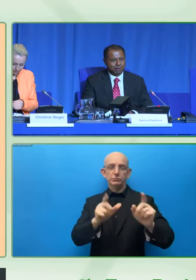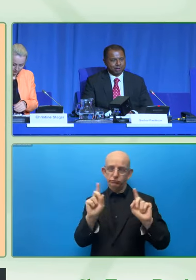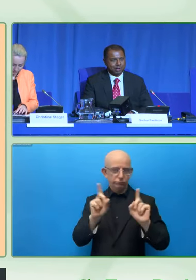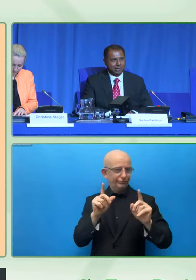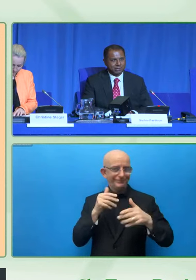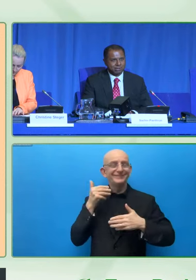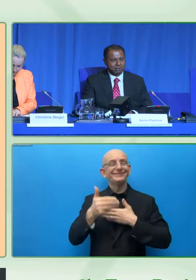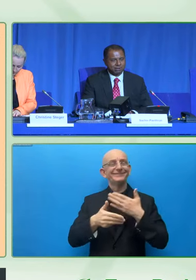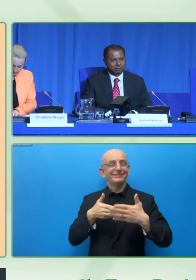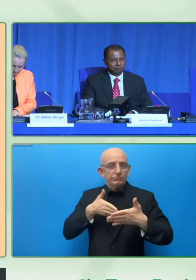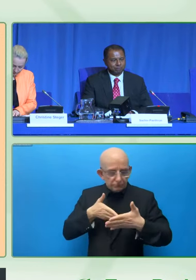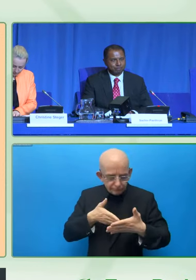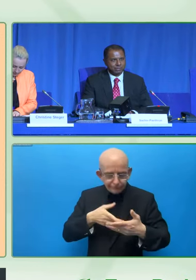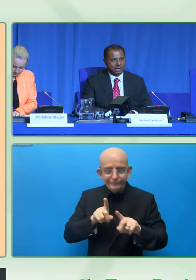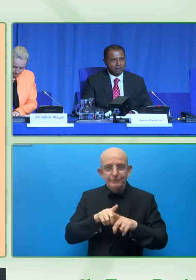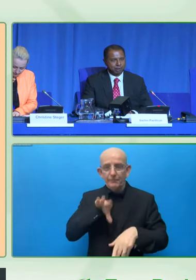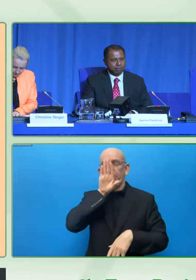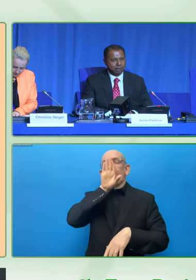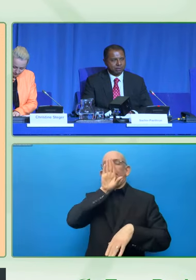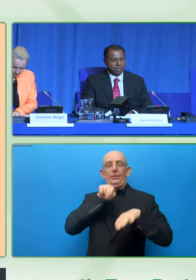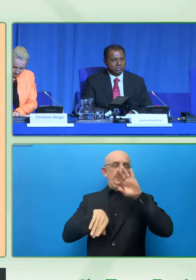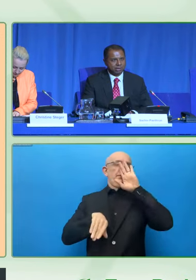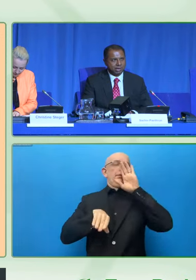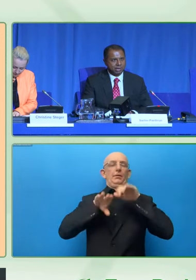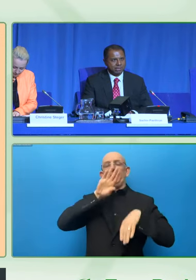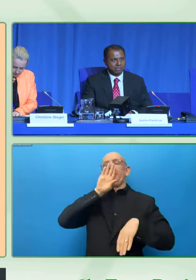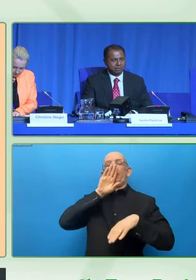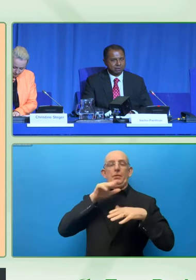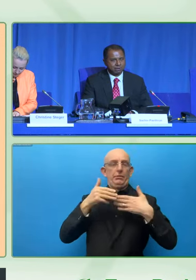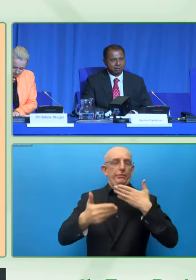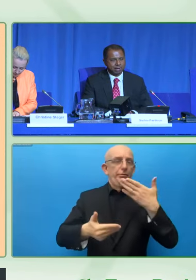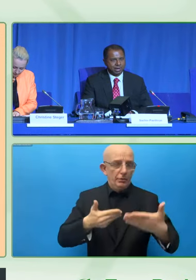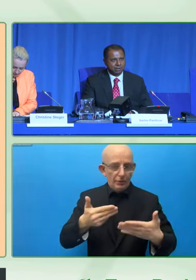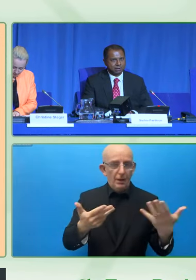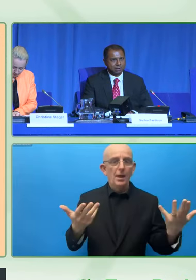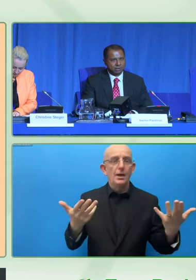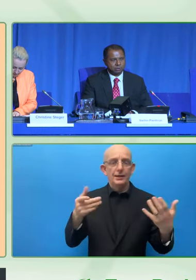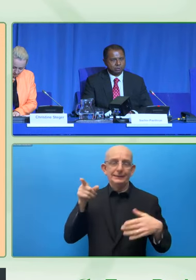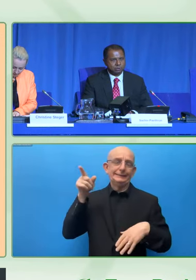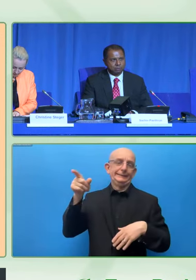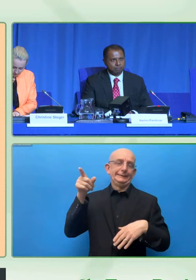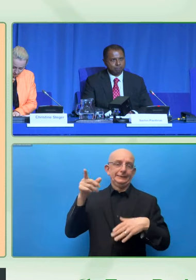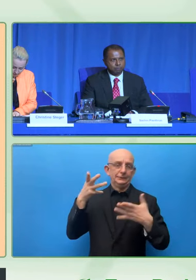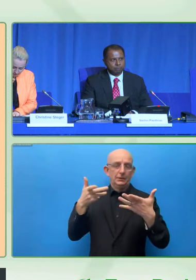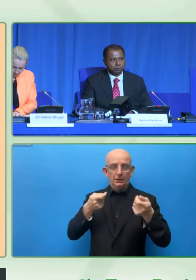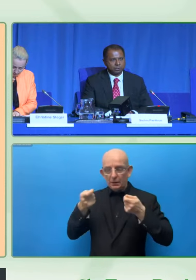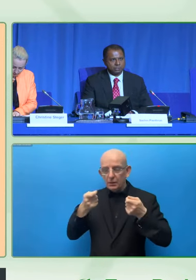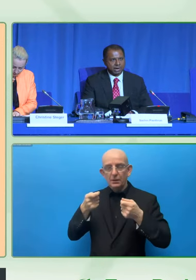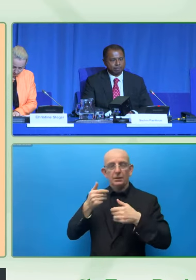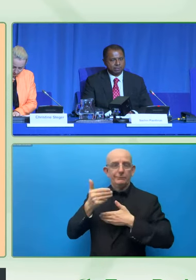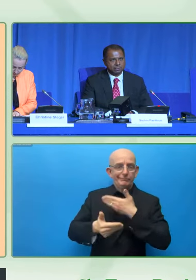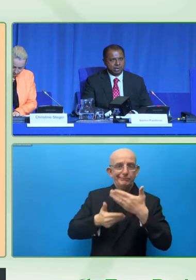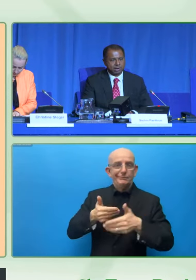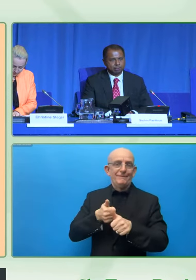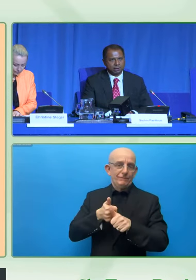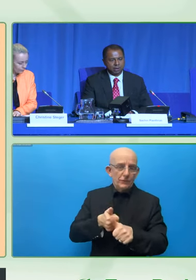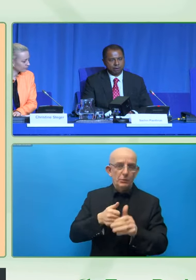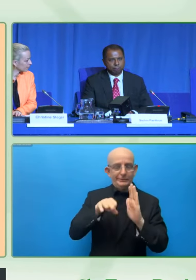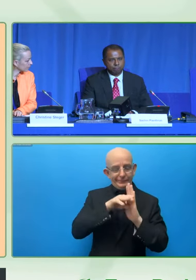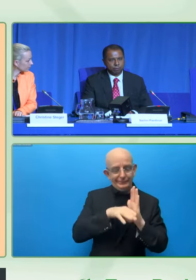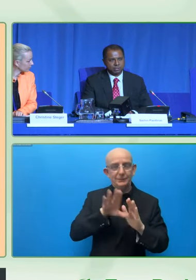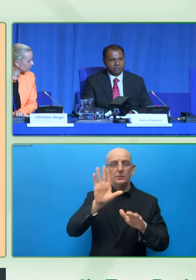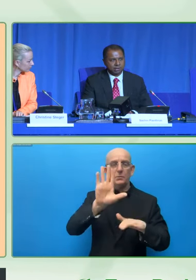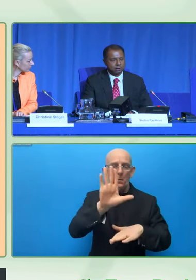Working on regulation, from the time a regulation is created to the time it's adopted